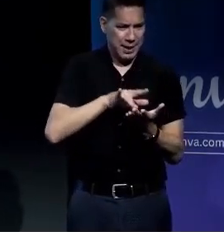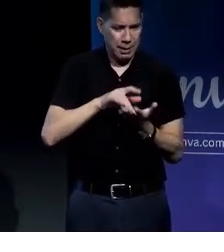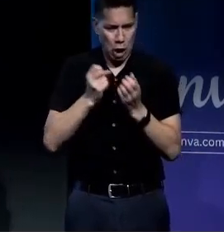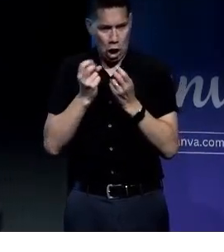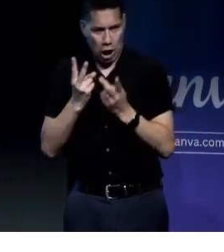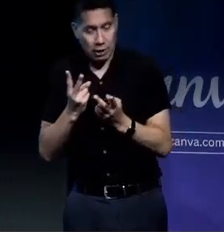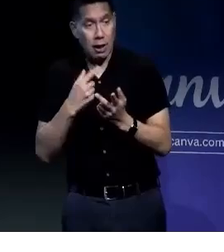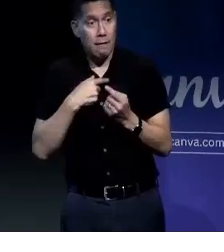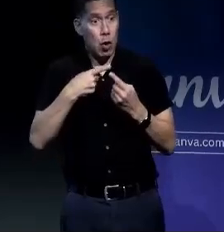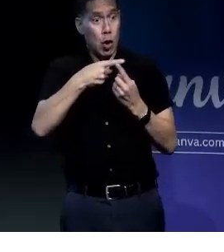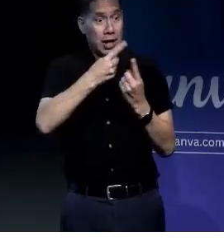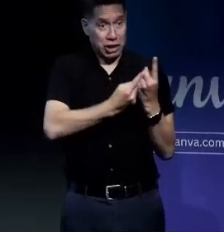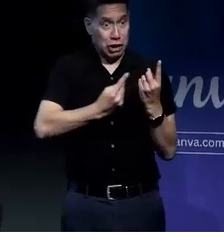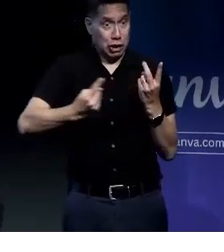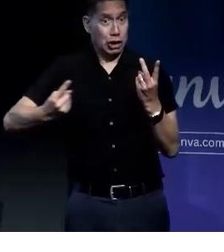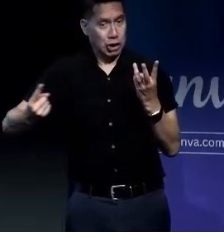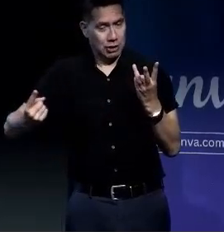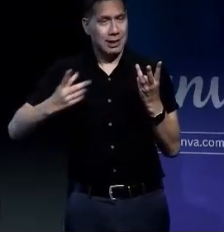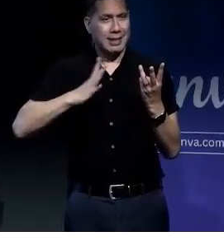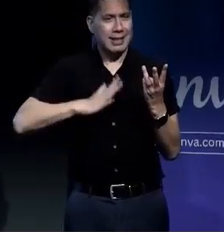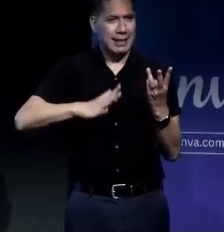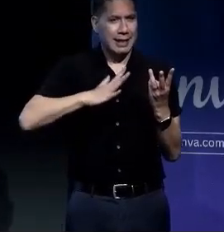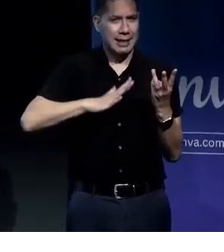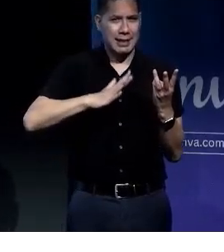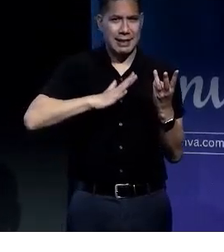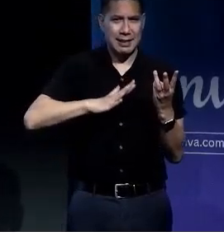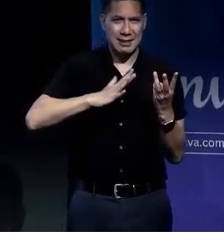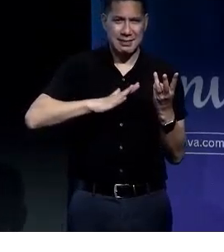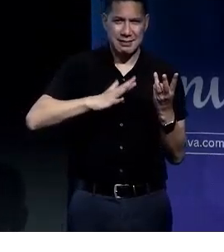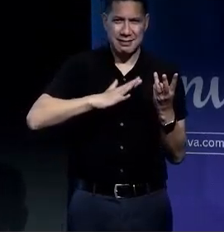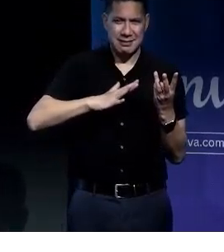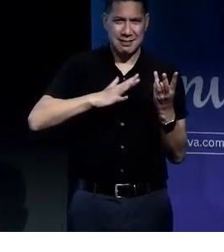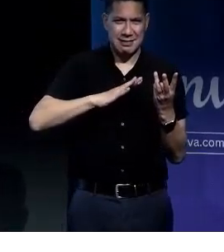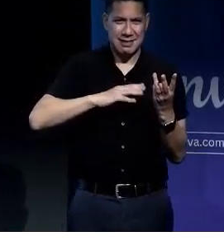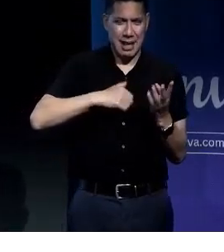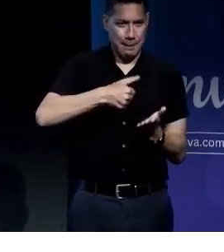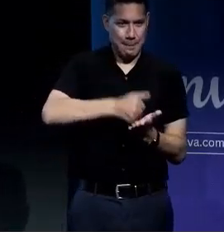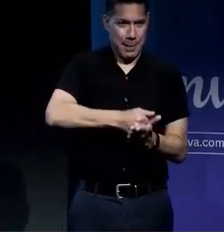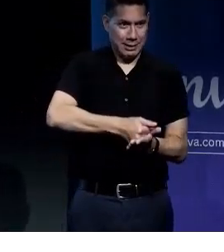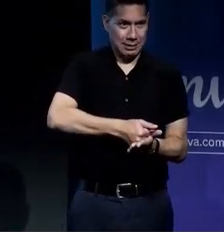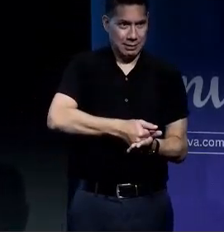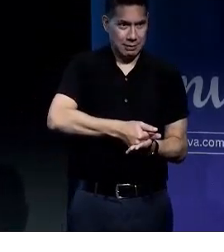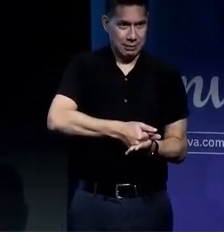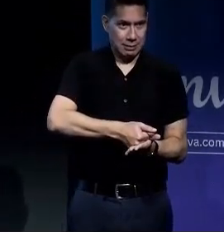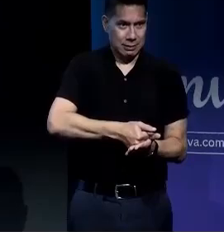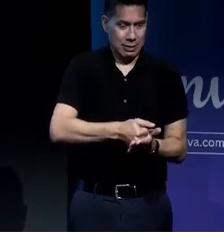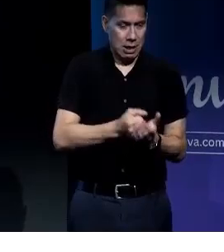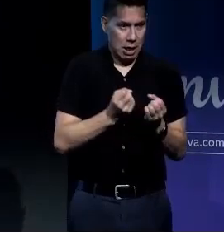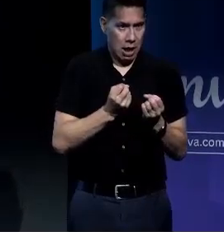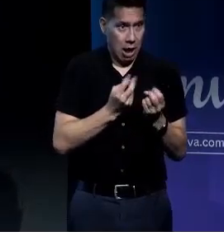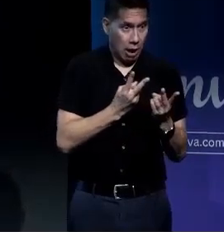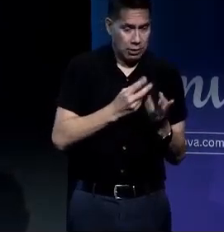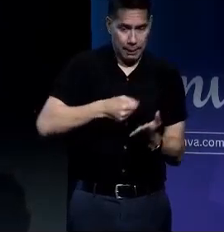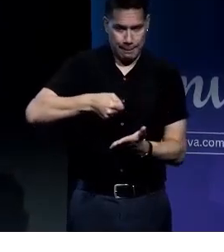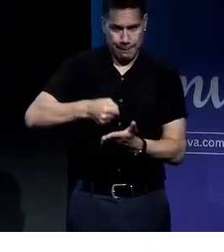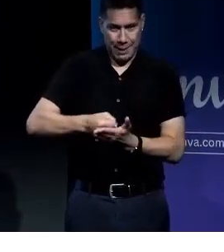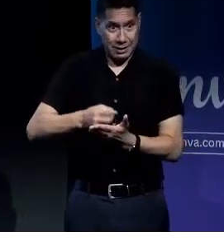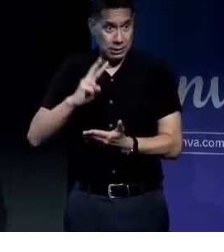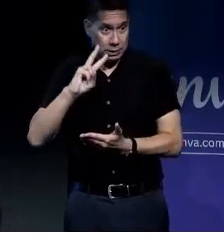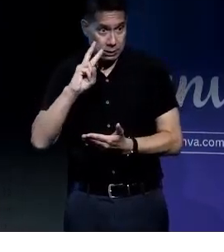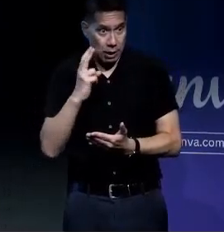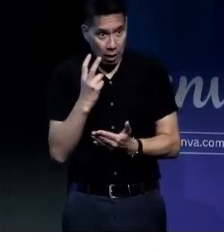each of those, it needs a base light, a base